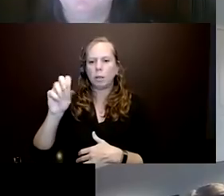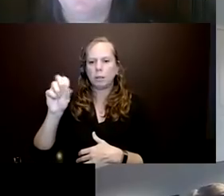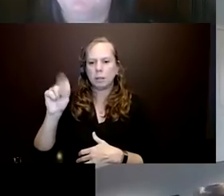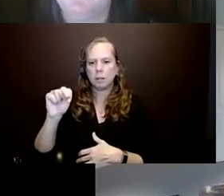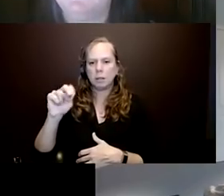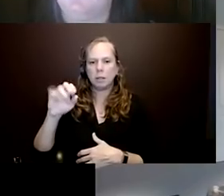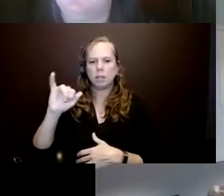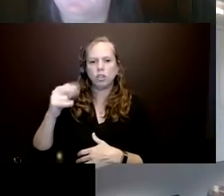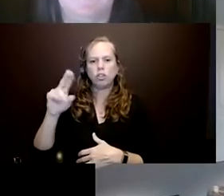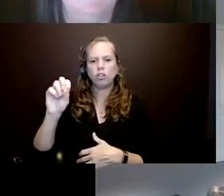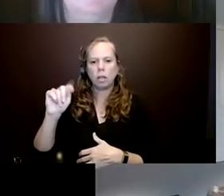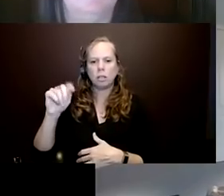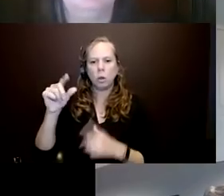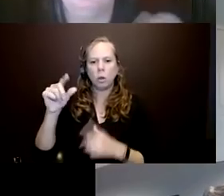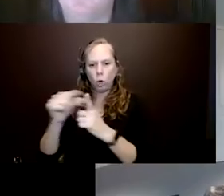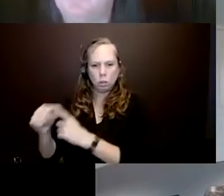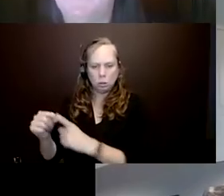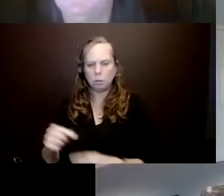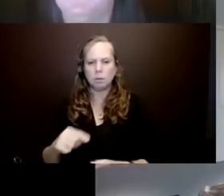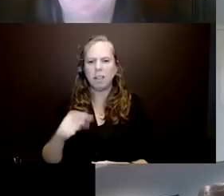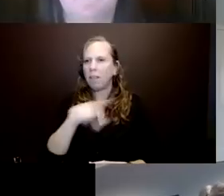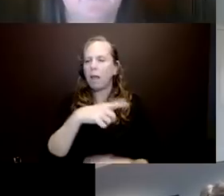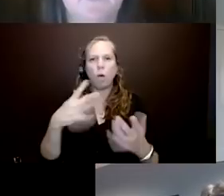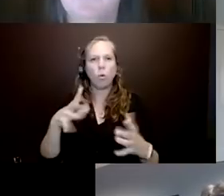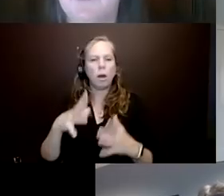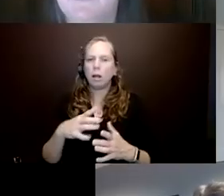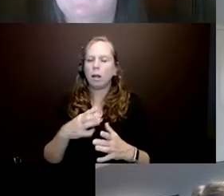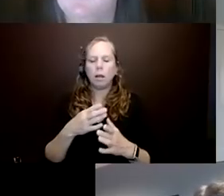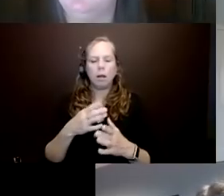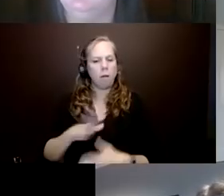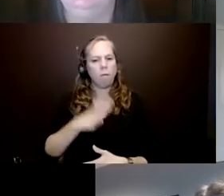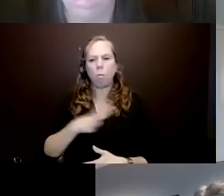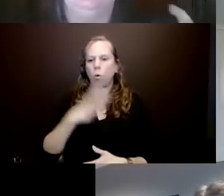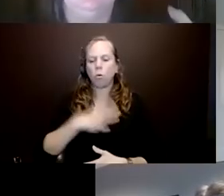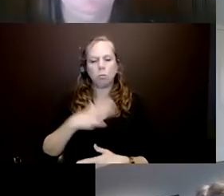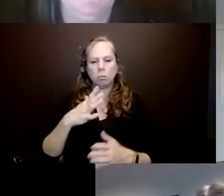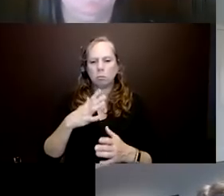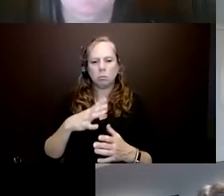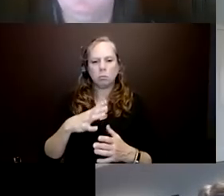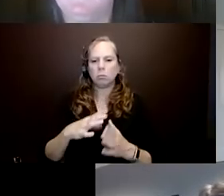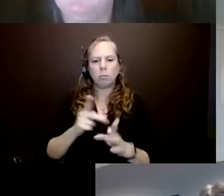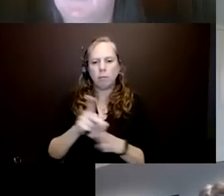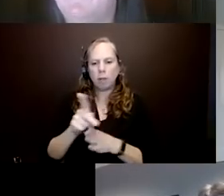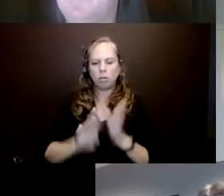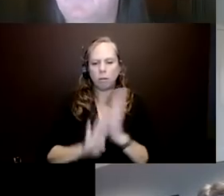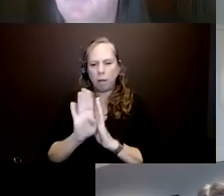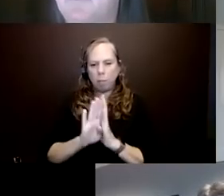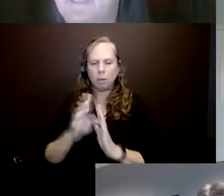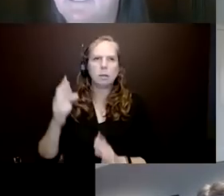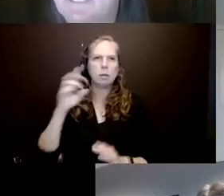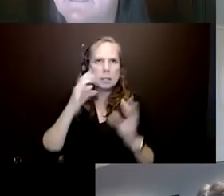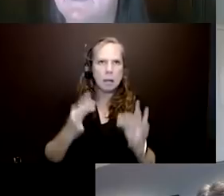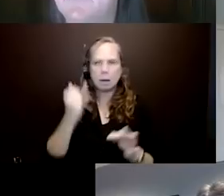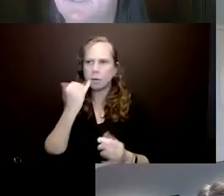those two folks have already begun formal professional development on Schoology to determine if that's going to be the best platform for